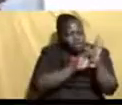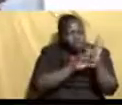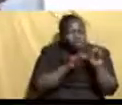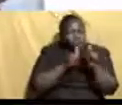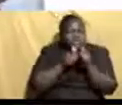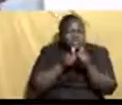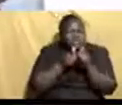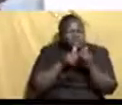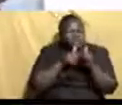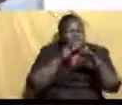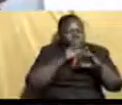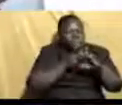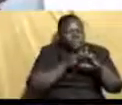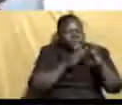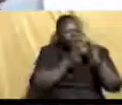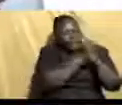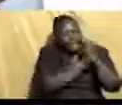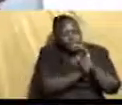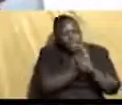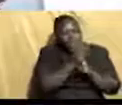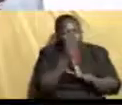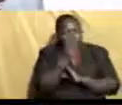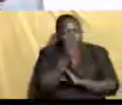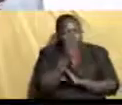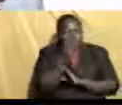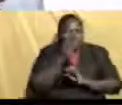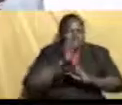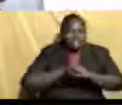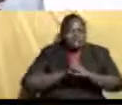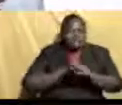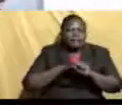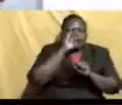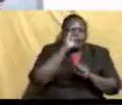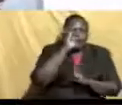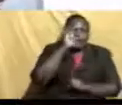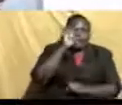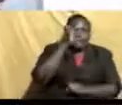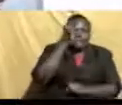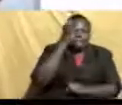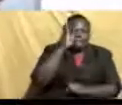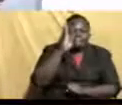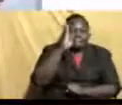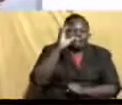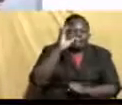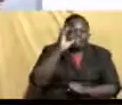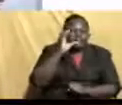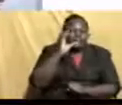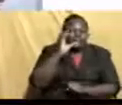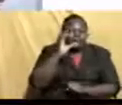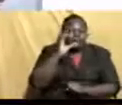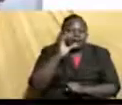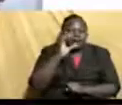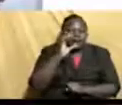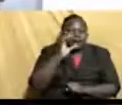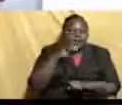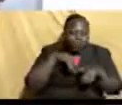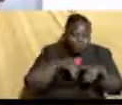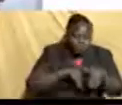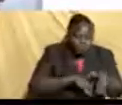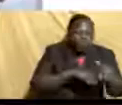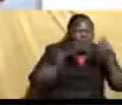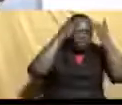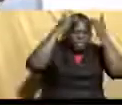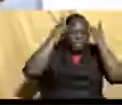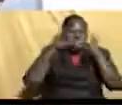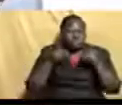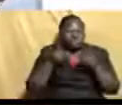by dint of Article 3, to the courts, so that when IBC relies on a determination that is later found by maybe another